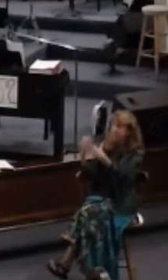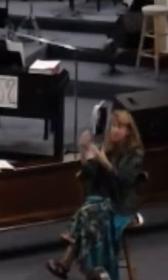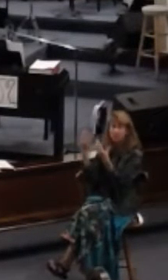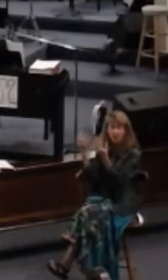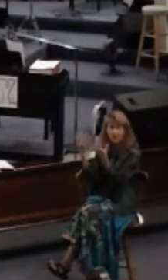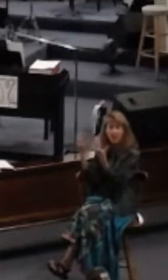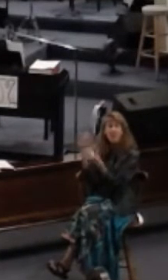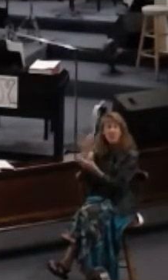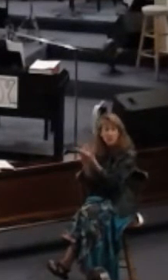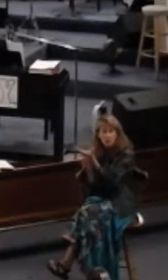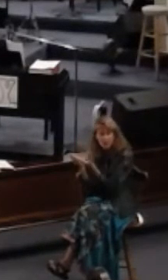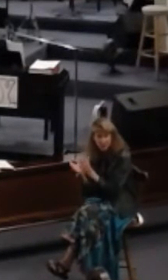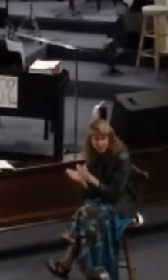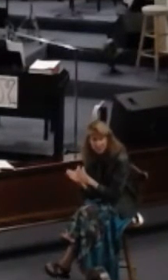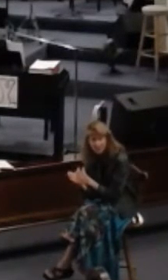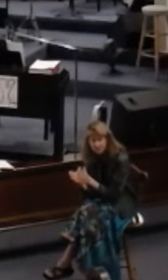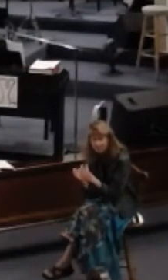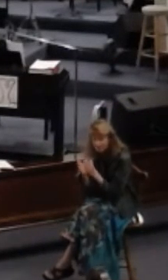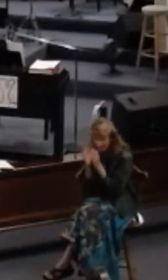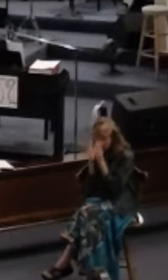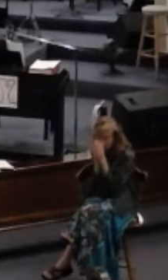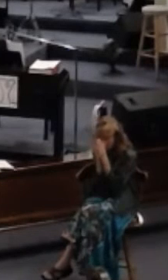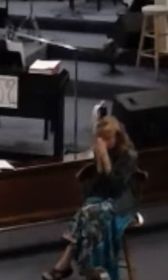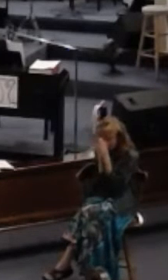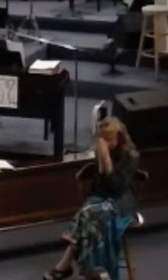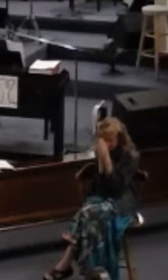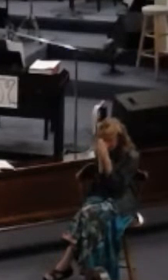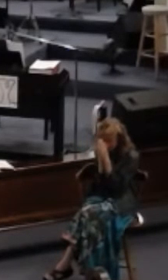Let's pray. Father,